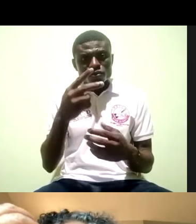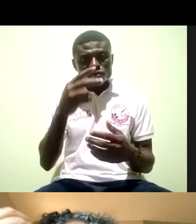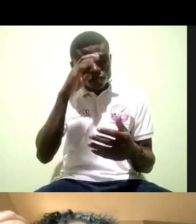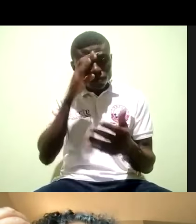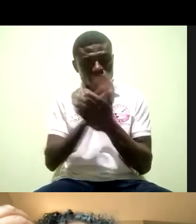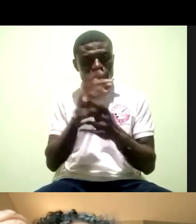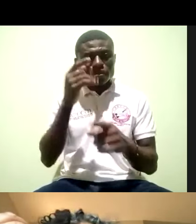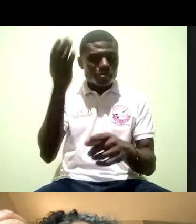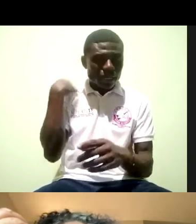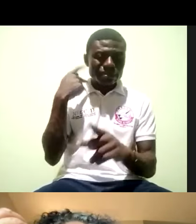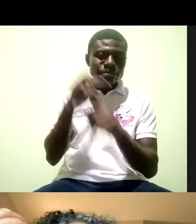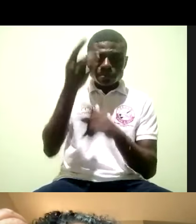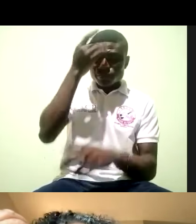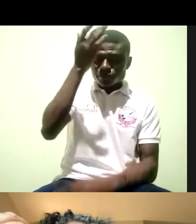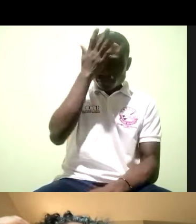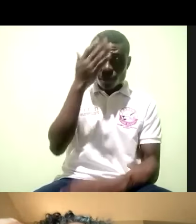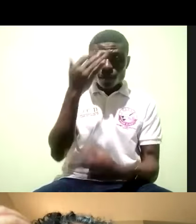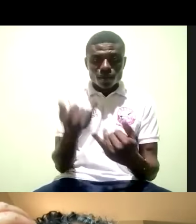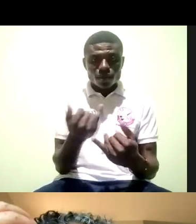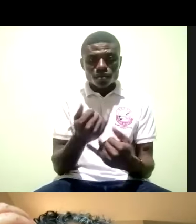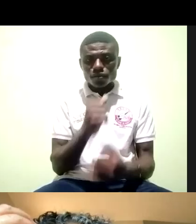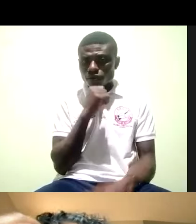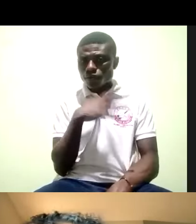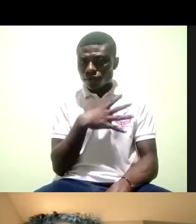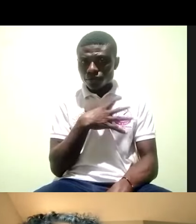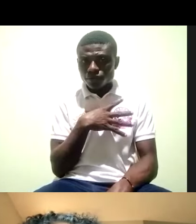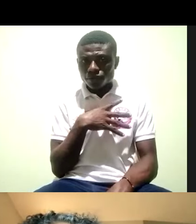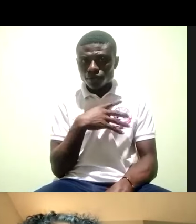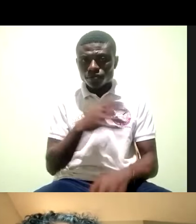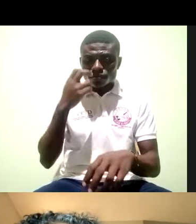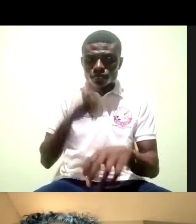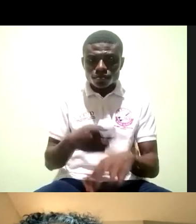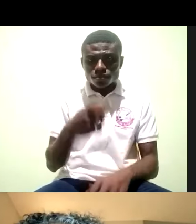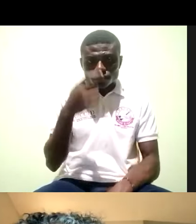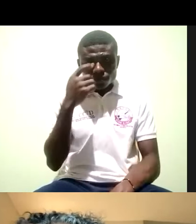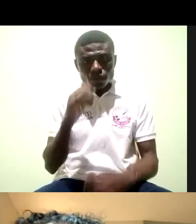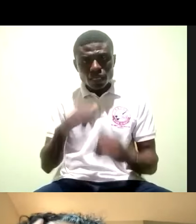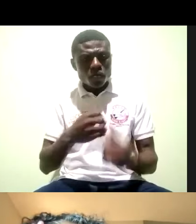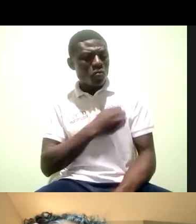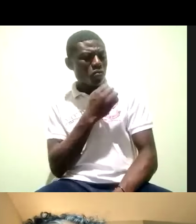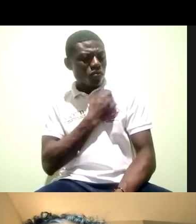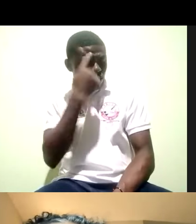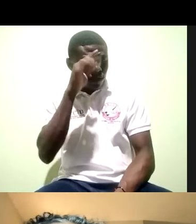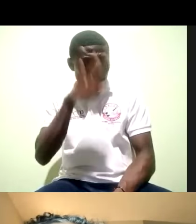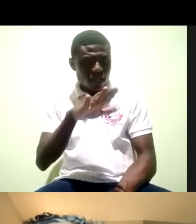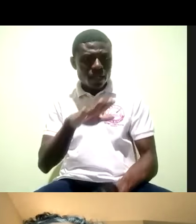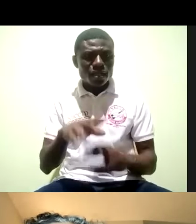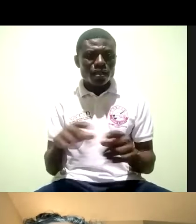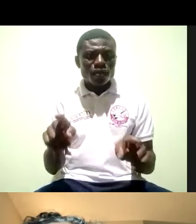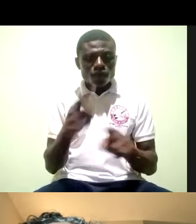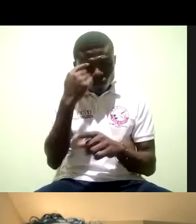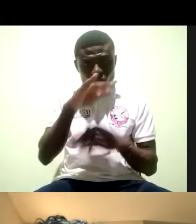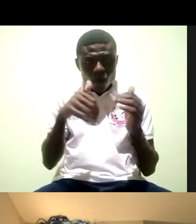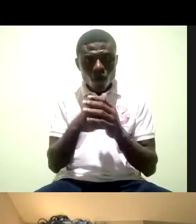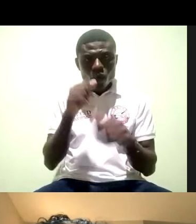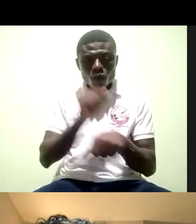but no, he was not at all verbal. It was very difficult condition emotionally for the child and for us also to work with